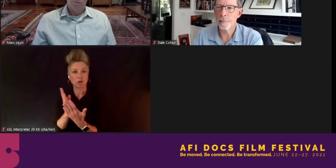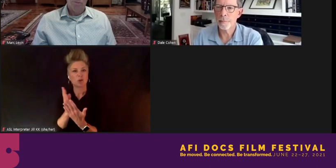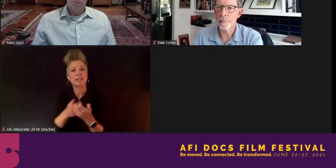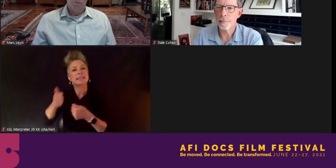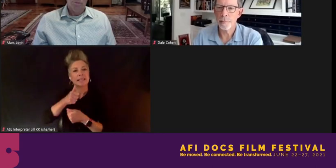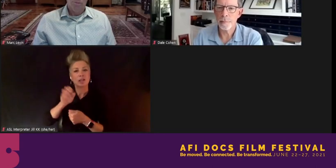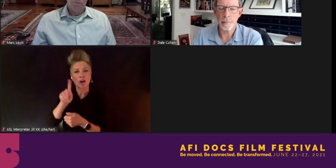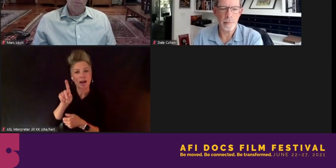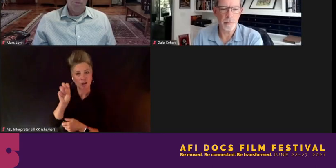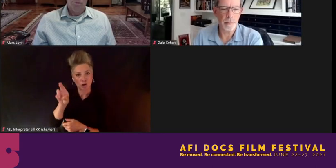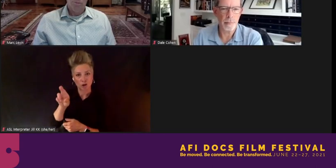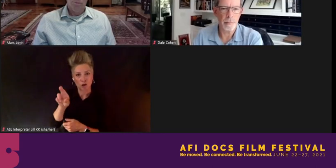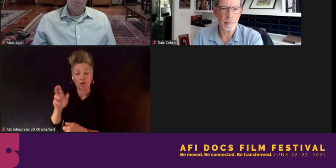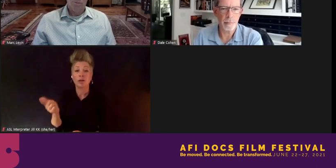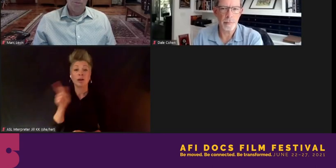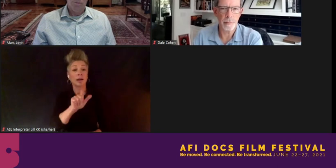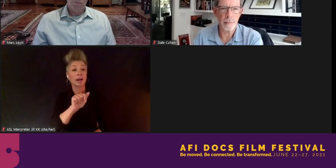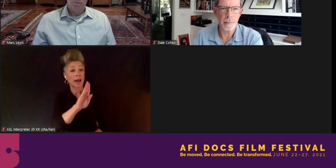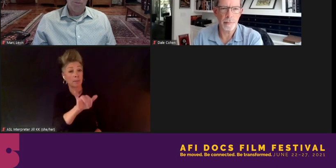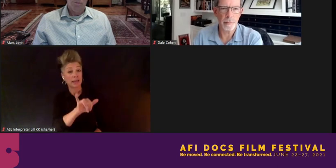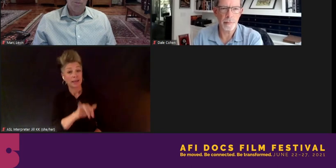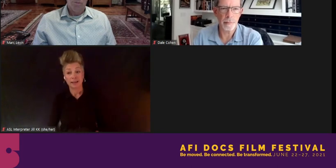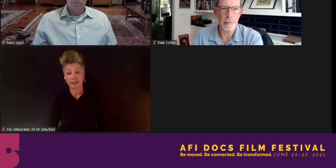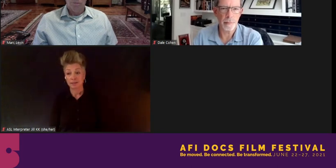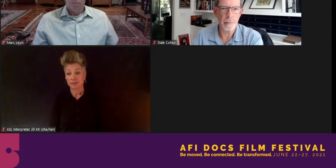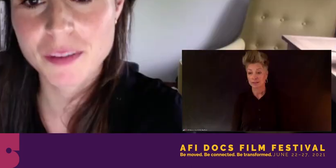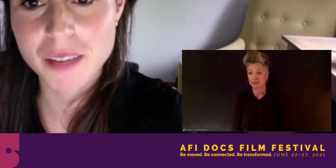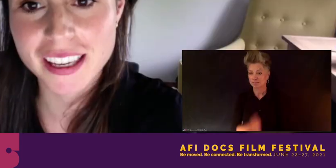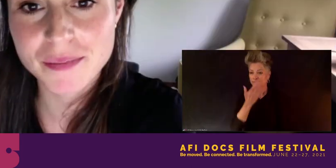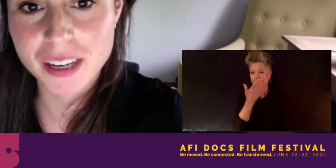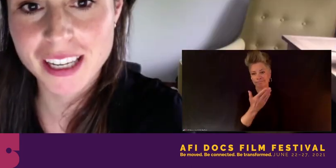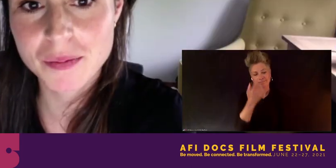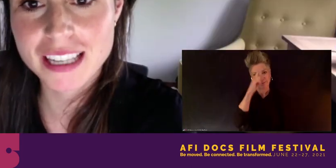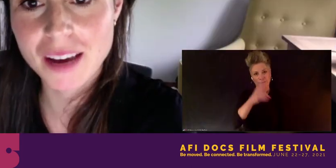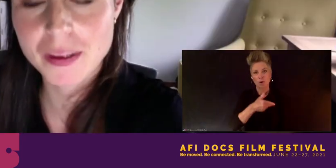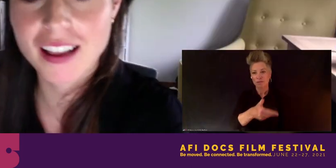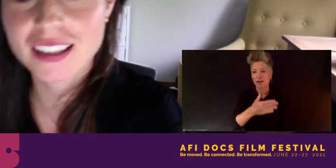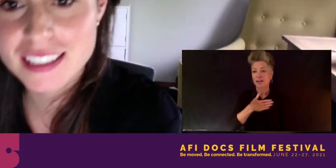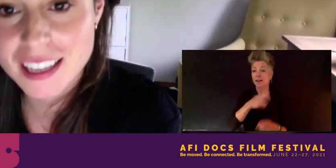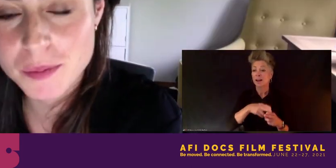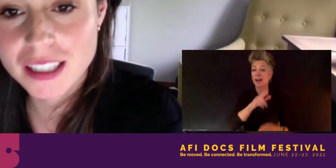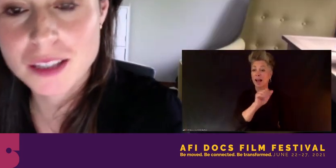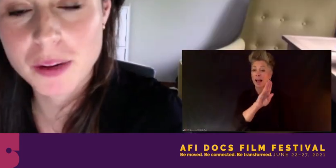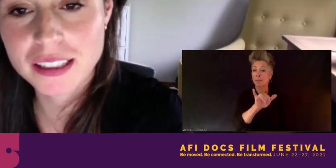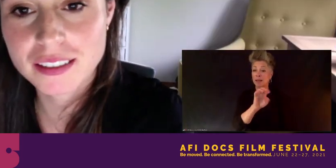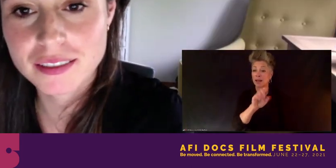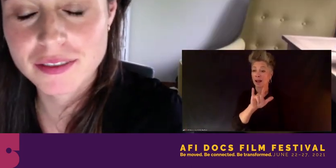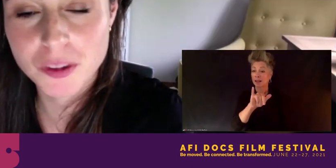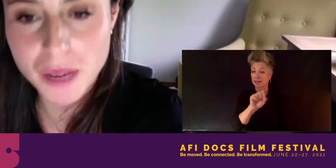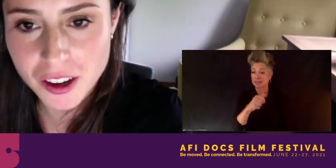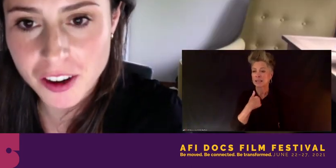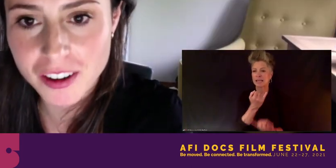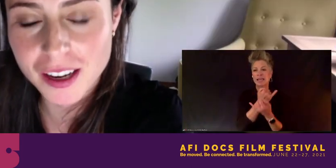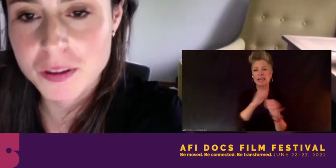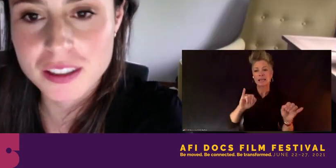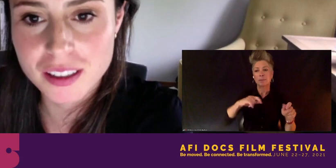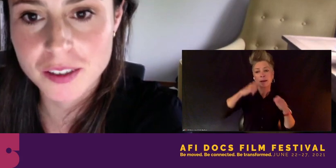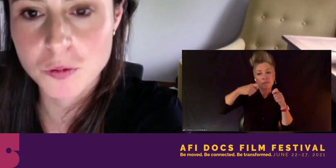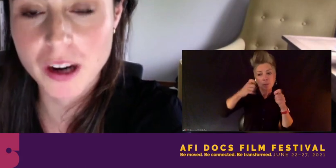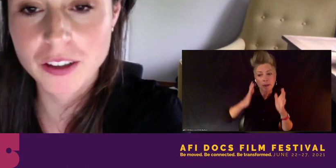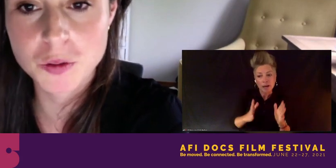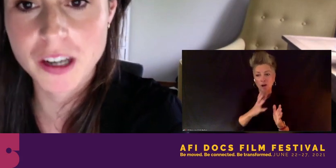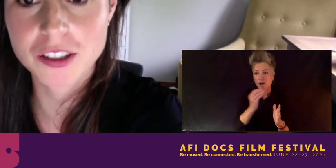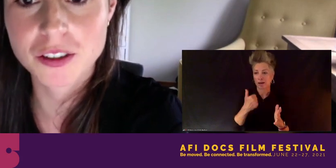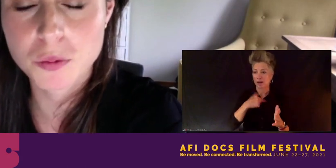And Abby, why don't we go to you next? Thank you for having me. My name is Abby Ellis, and I'm an independent filmmaker, and I was